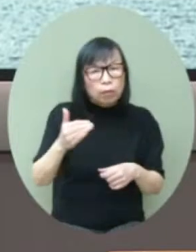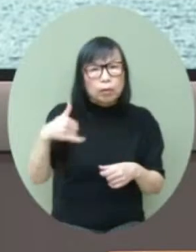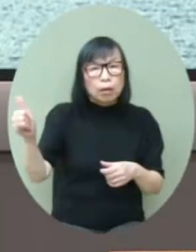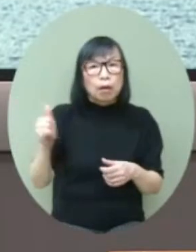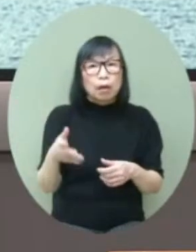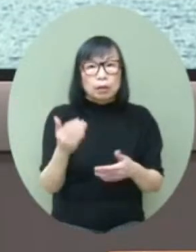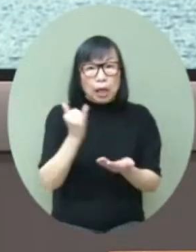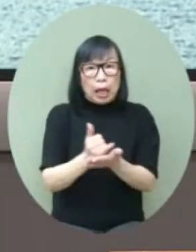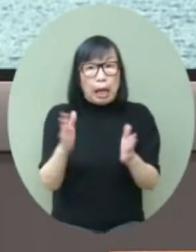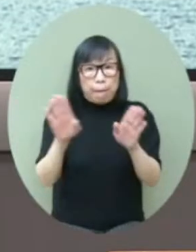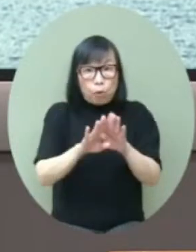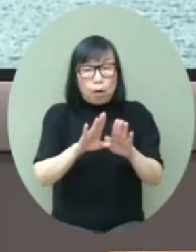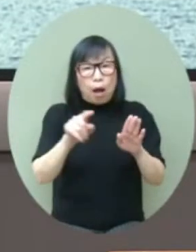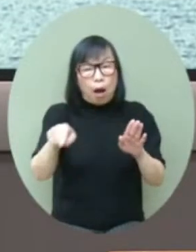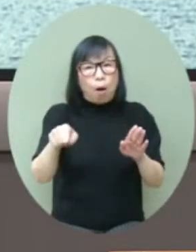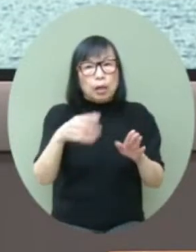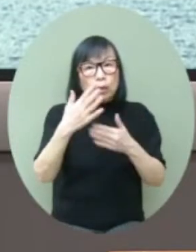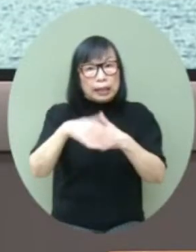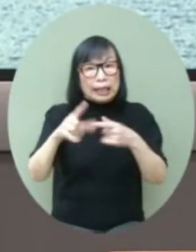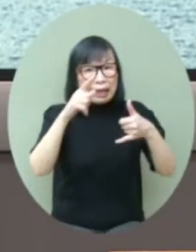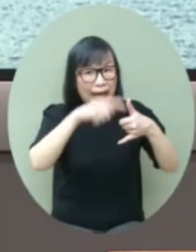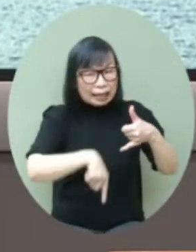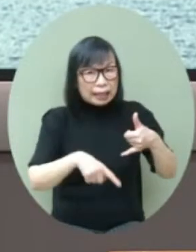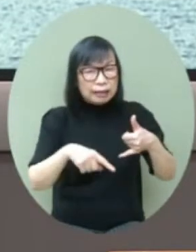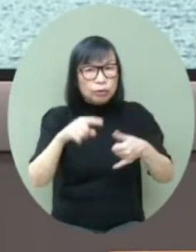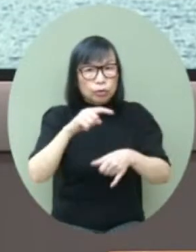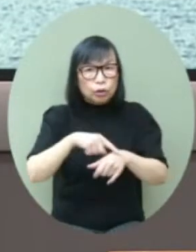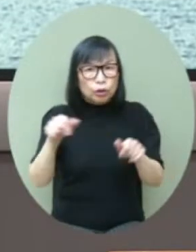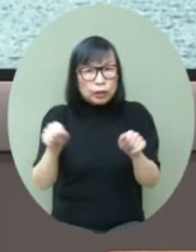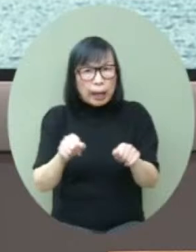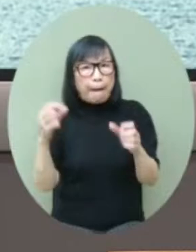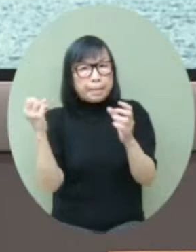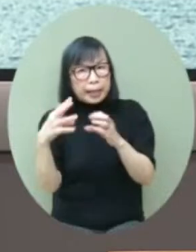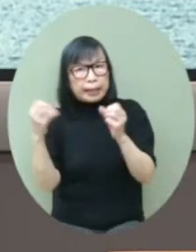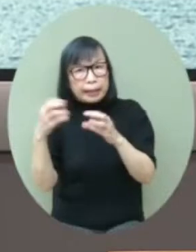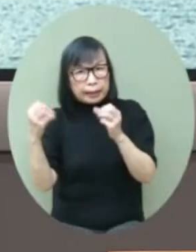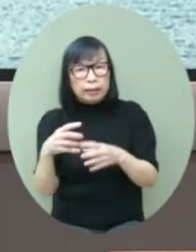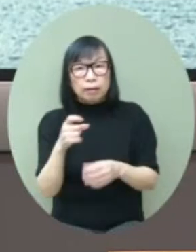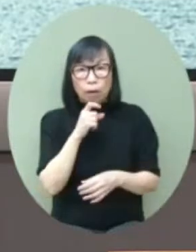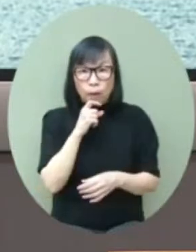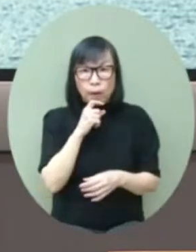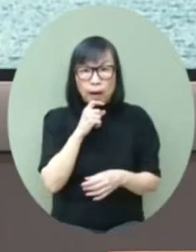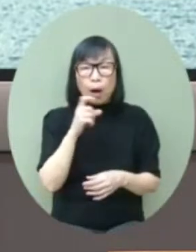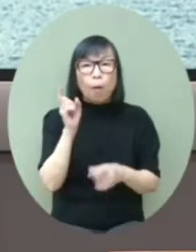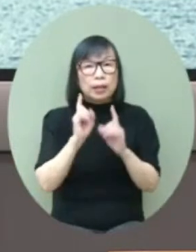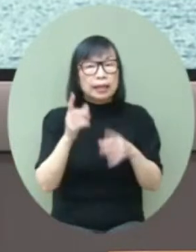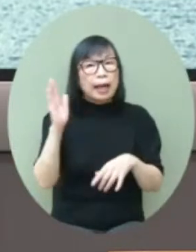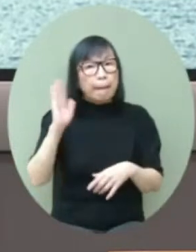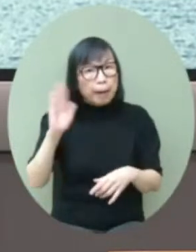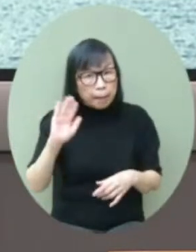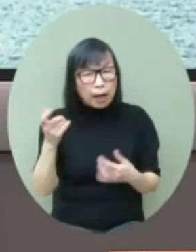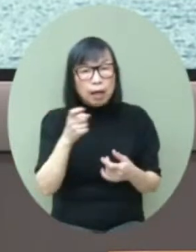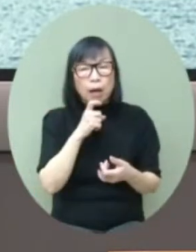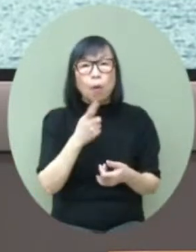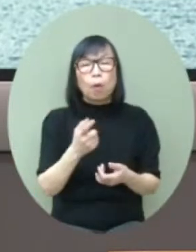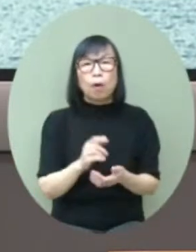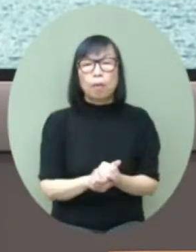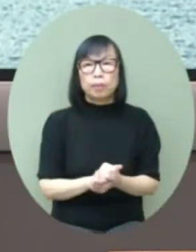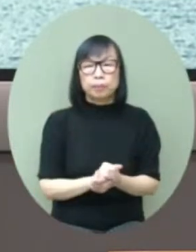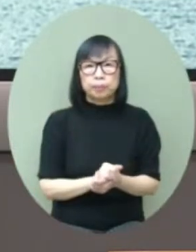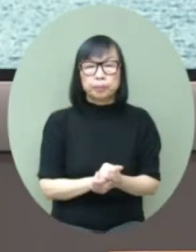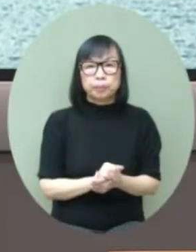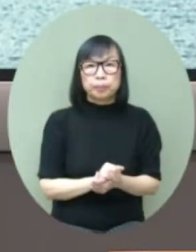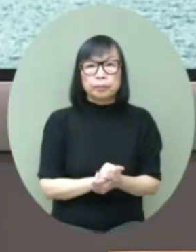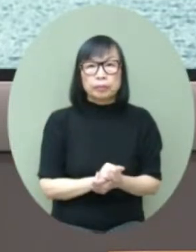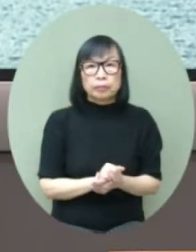p.m. She was actually, had some brief conversation with people at the entrance to the restaurant, or